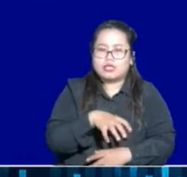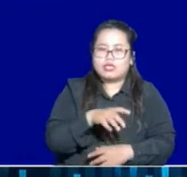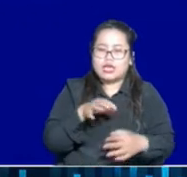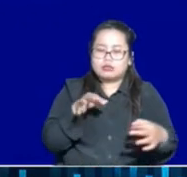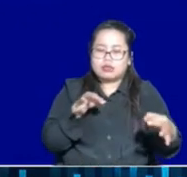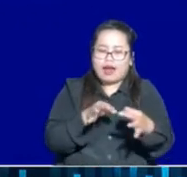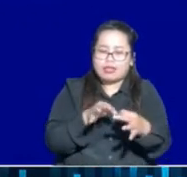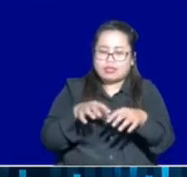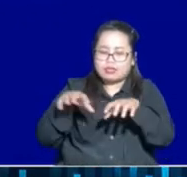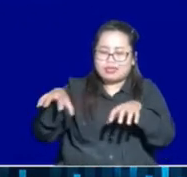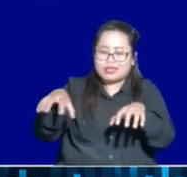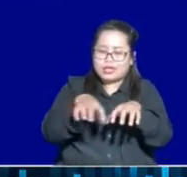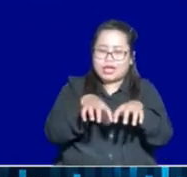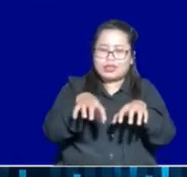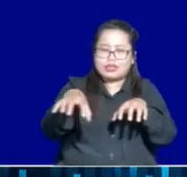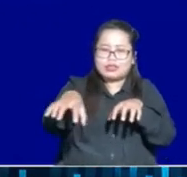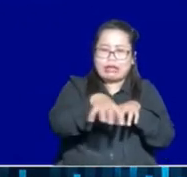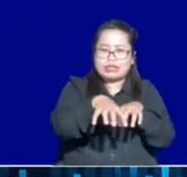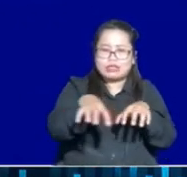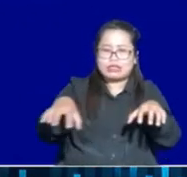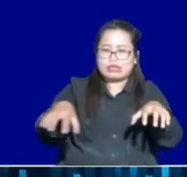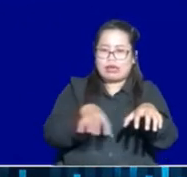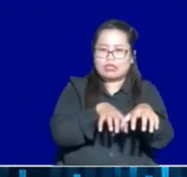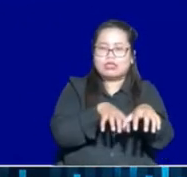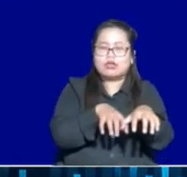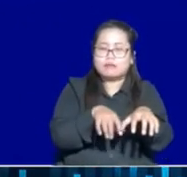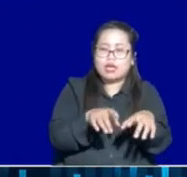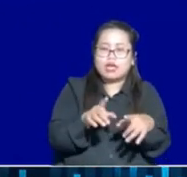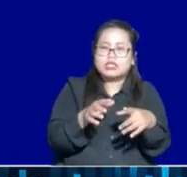able to jump to